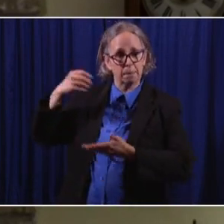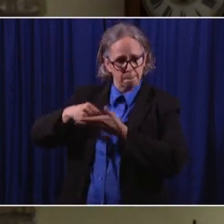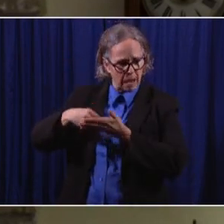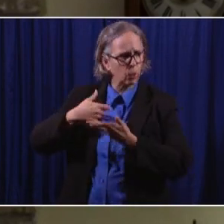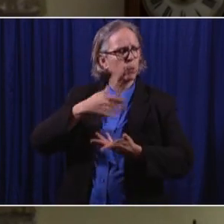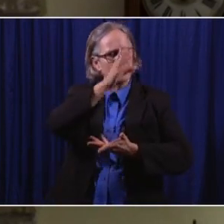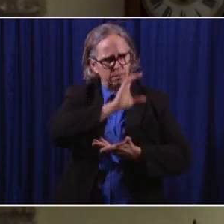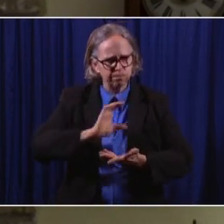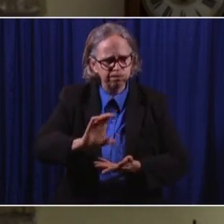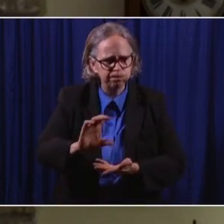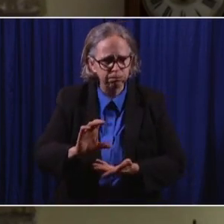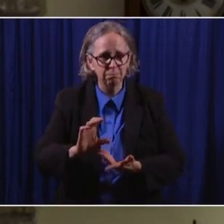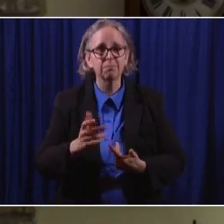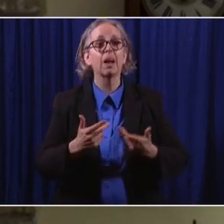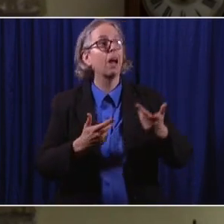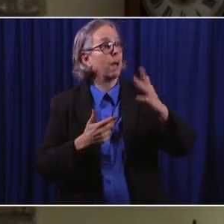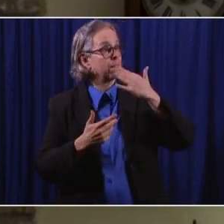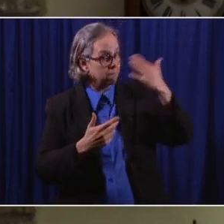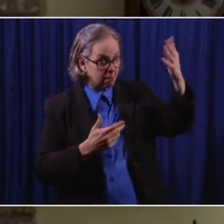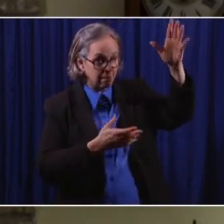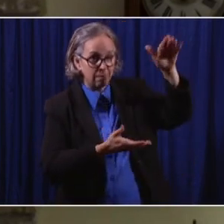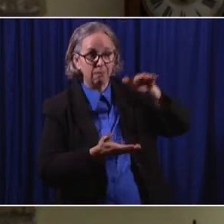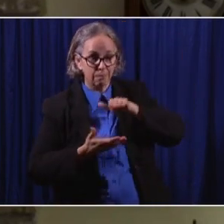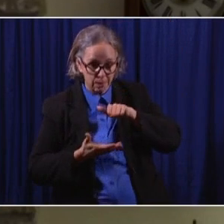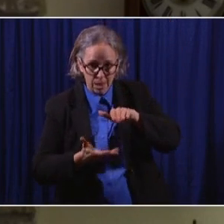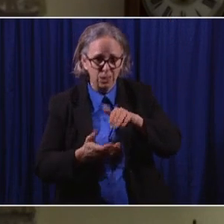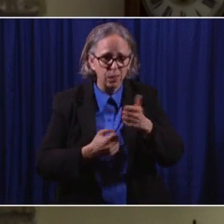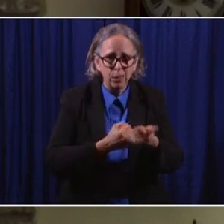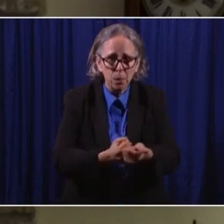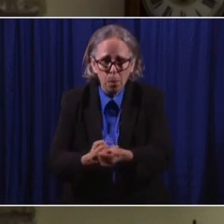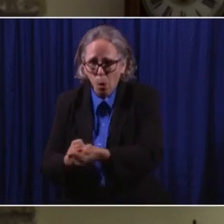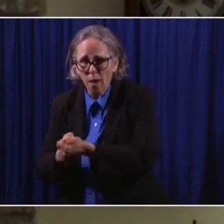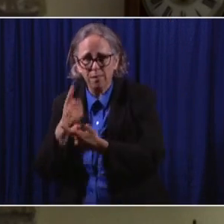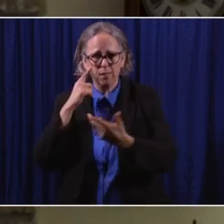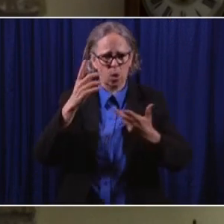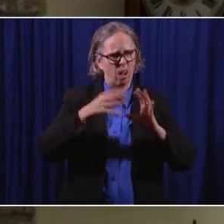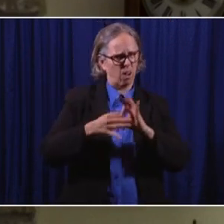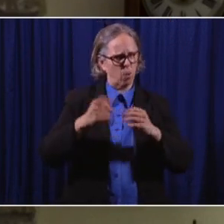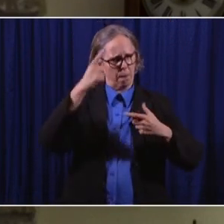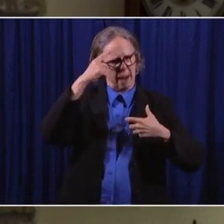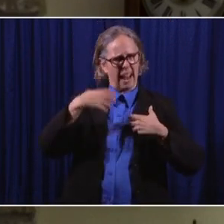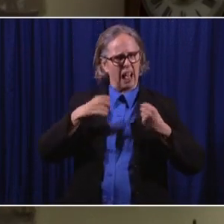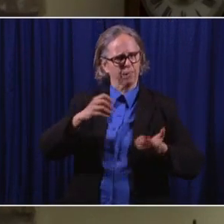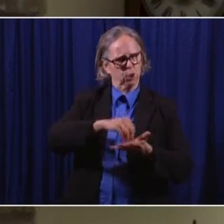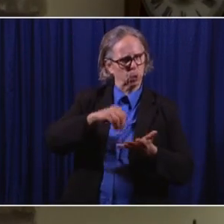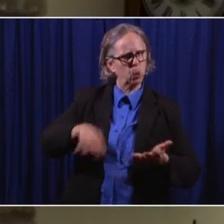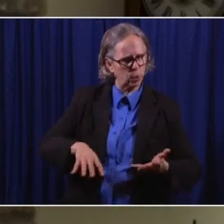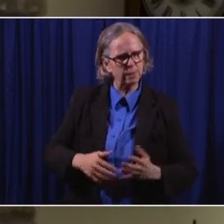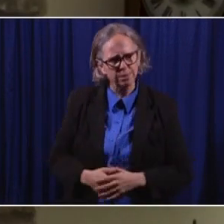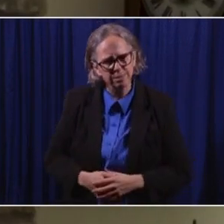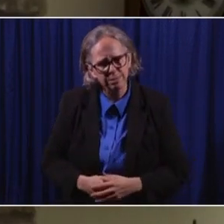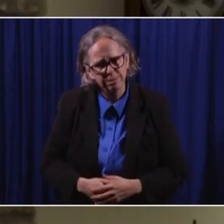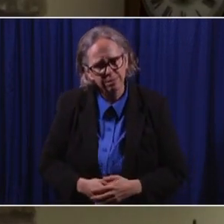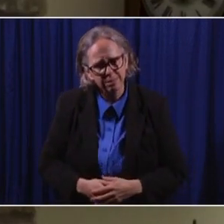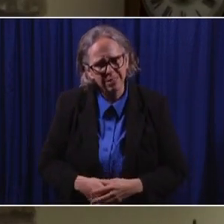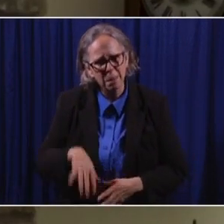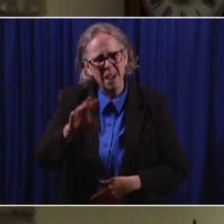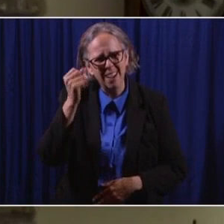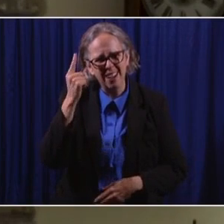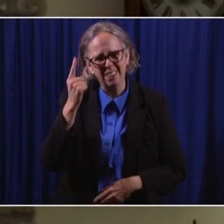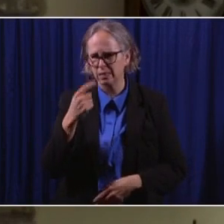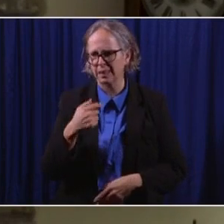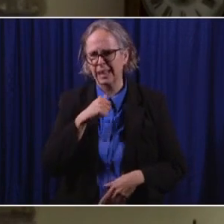that. So those wellness dollars can be used in regard to mental health. But it's something we're very aware